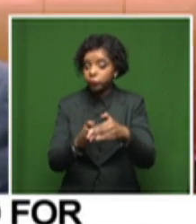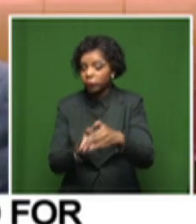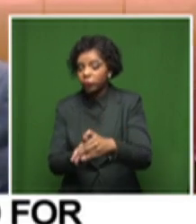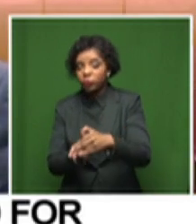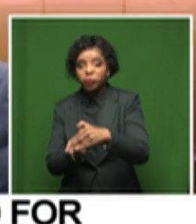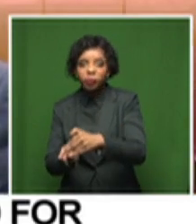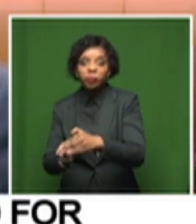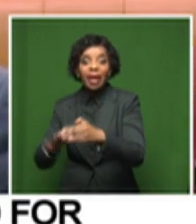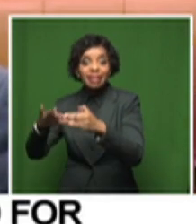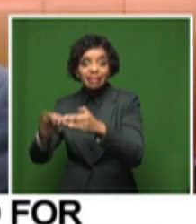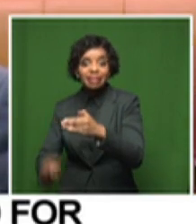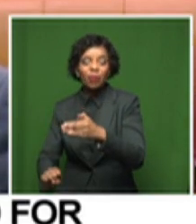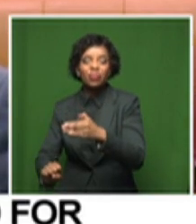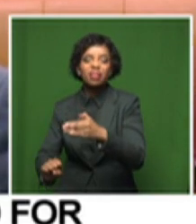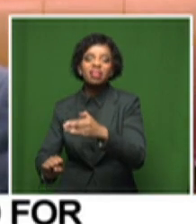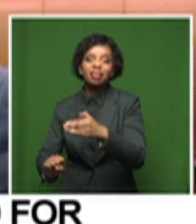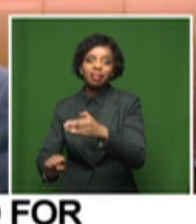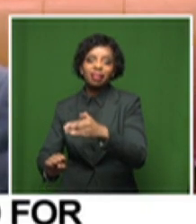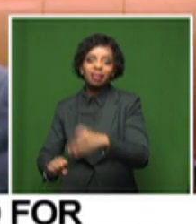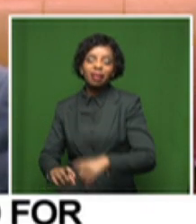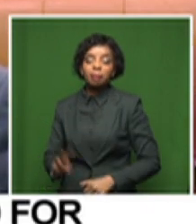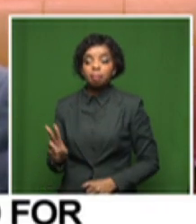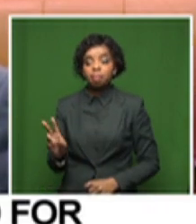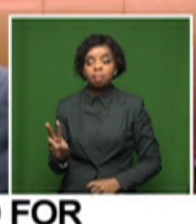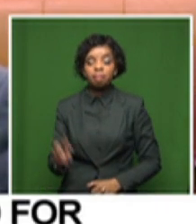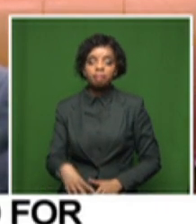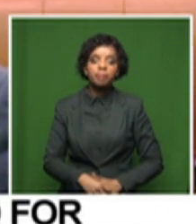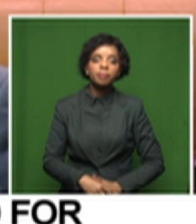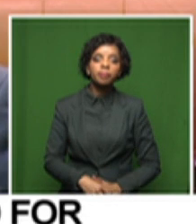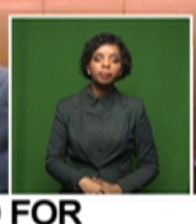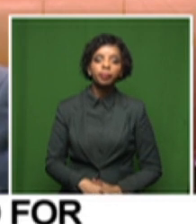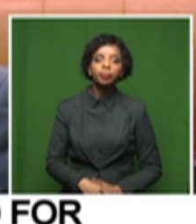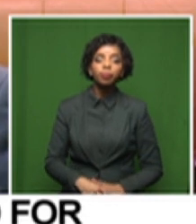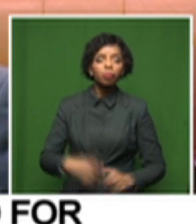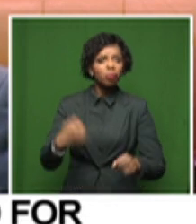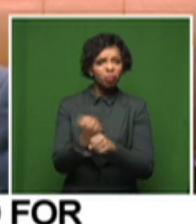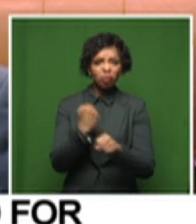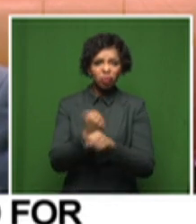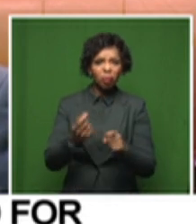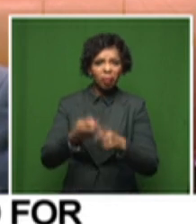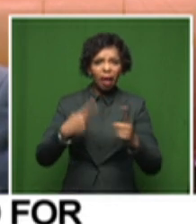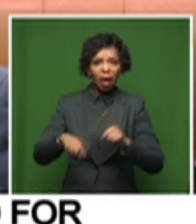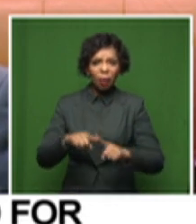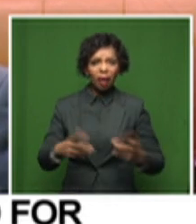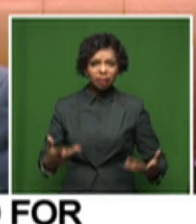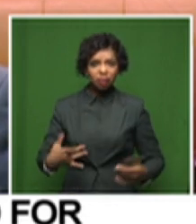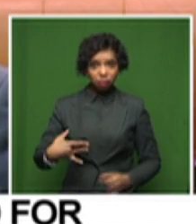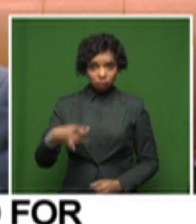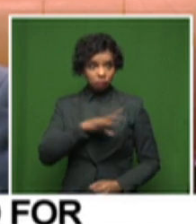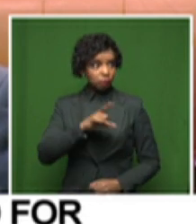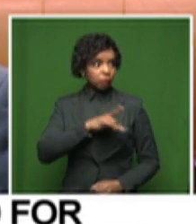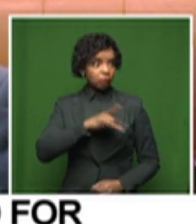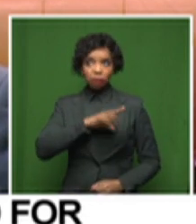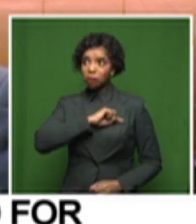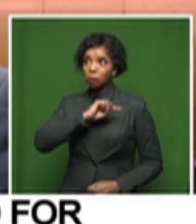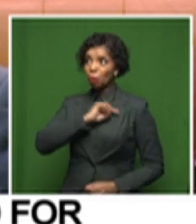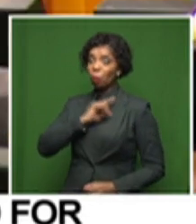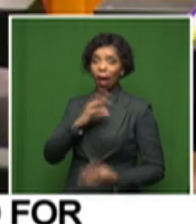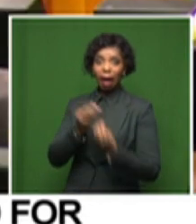unquote. Our job is not to tremble in fear at the storm